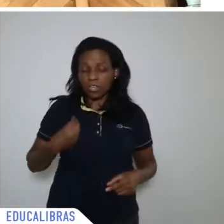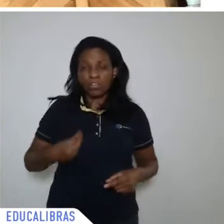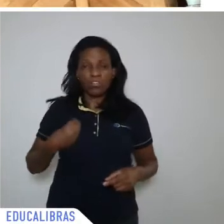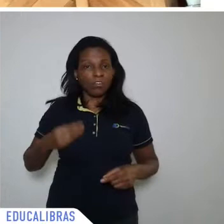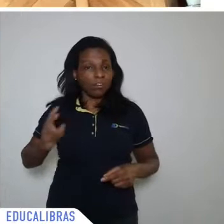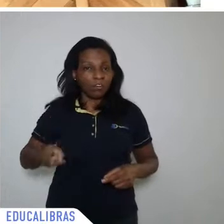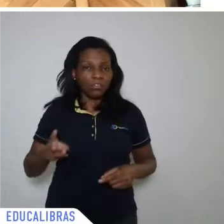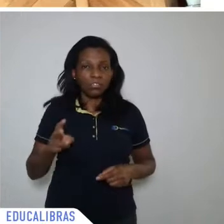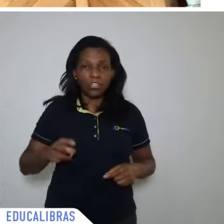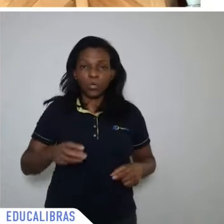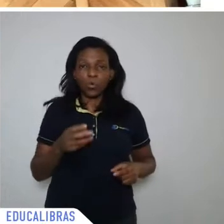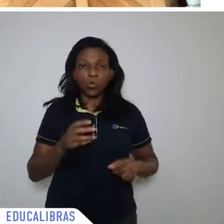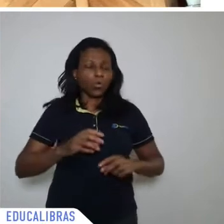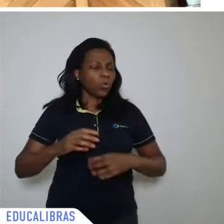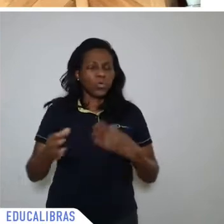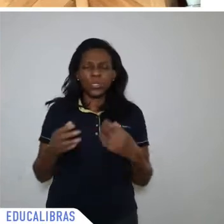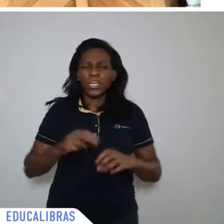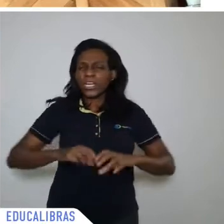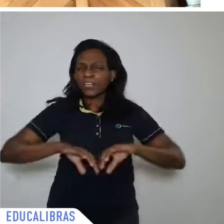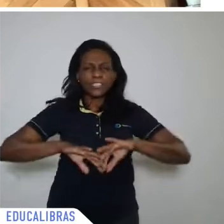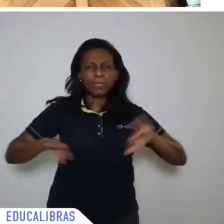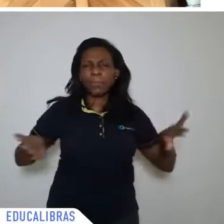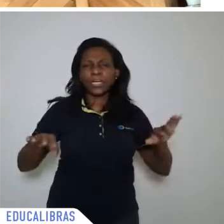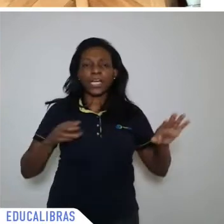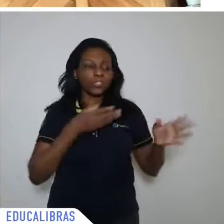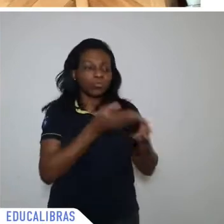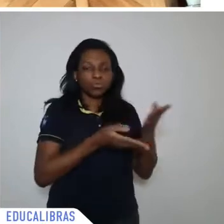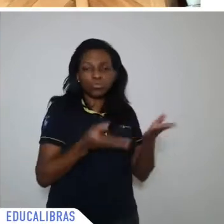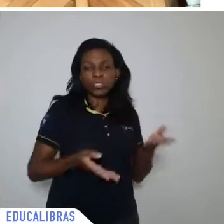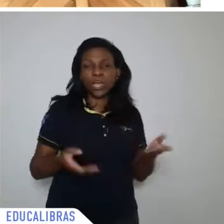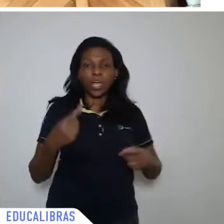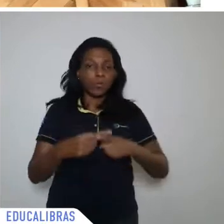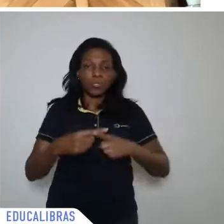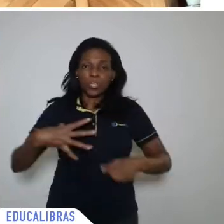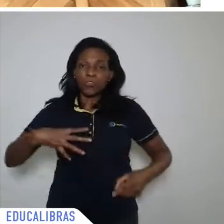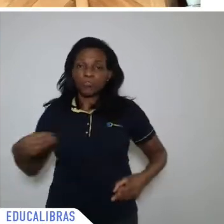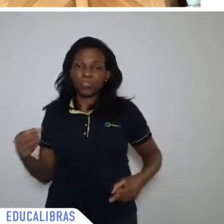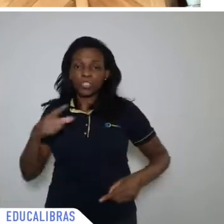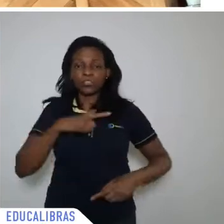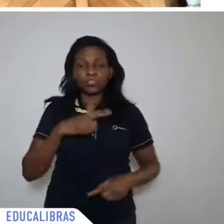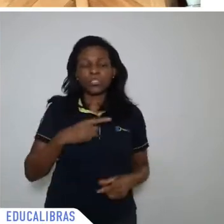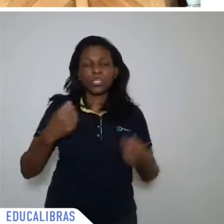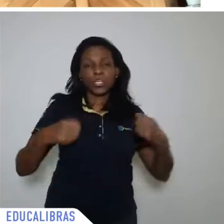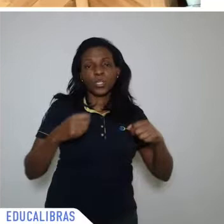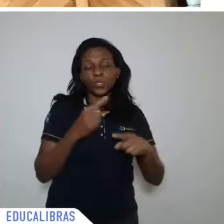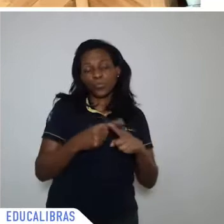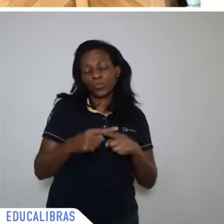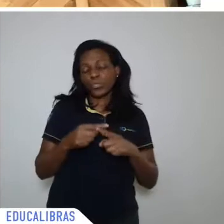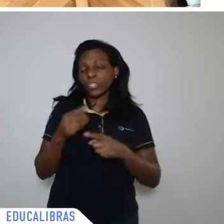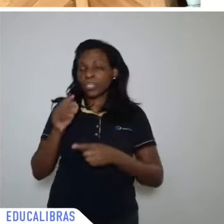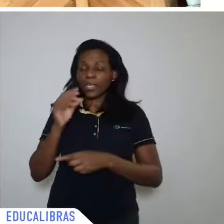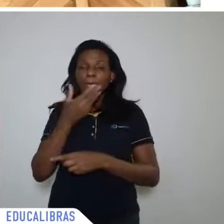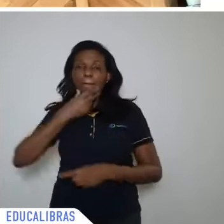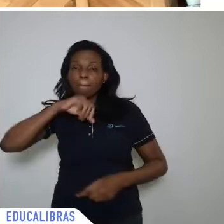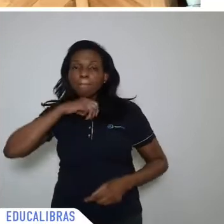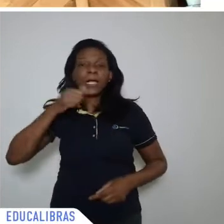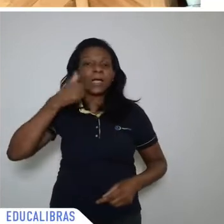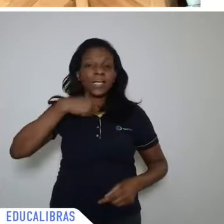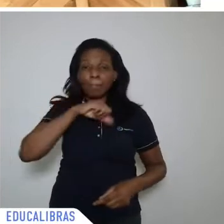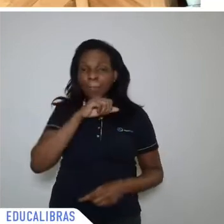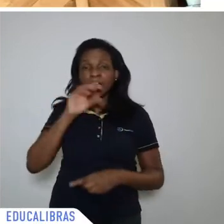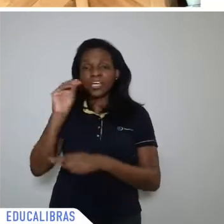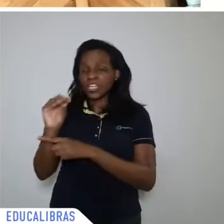are the ones who have more chances that these women are under a dependent relationship of